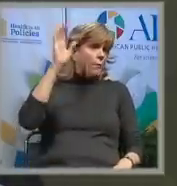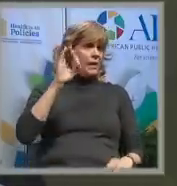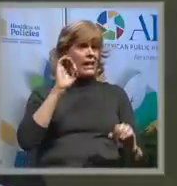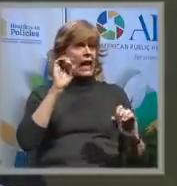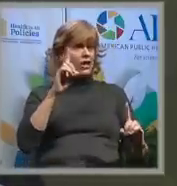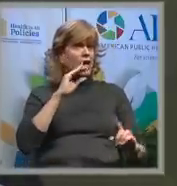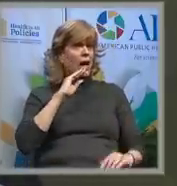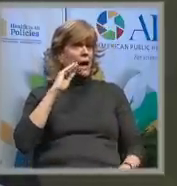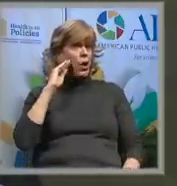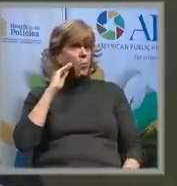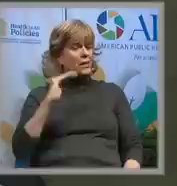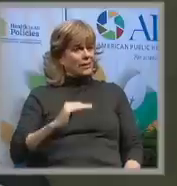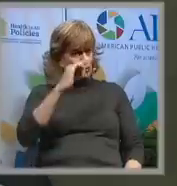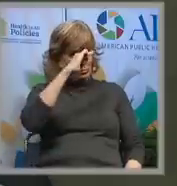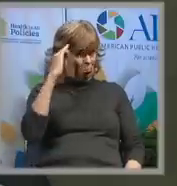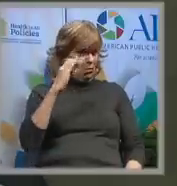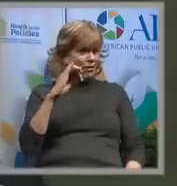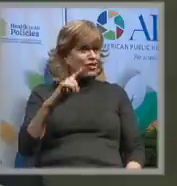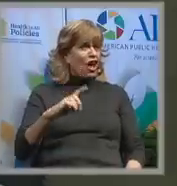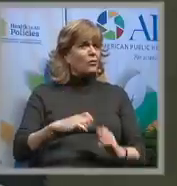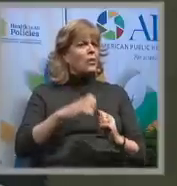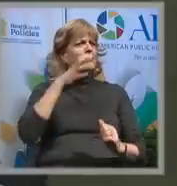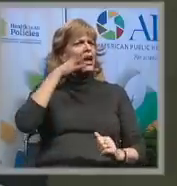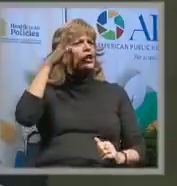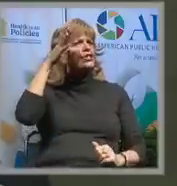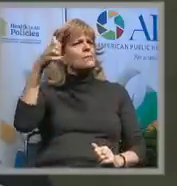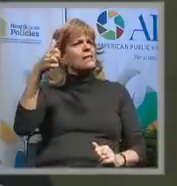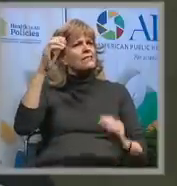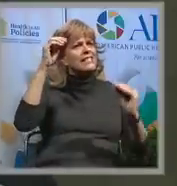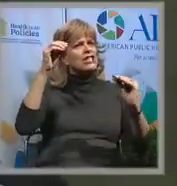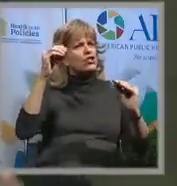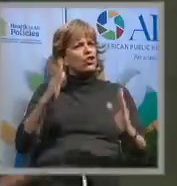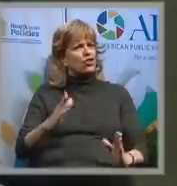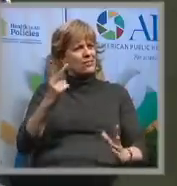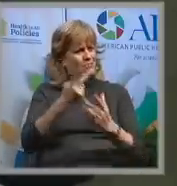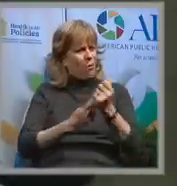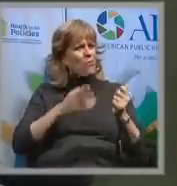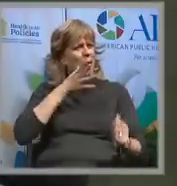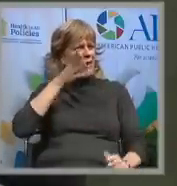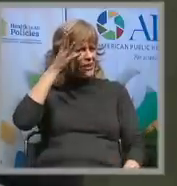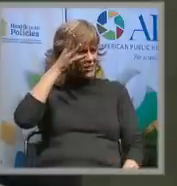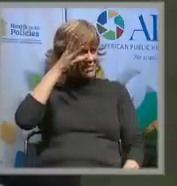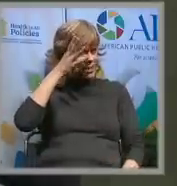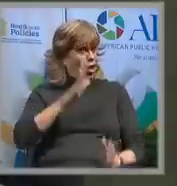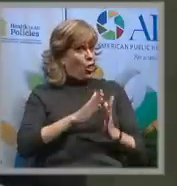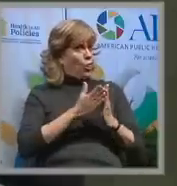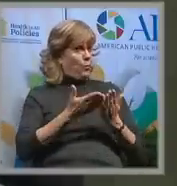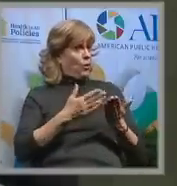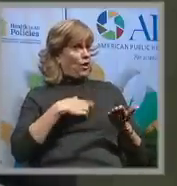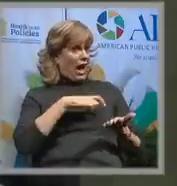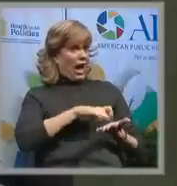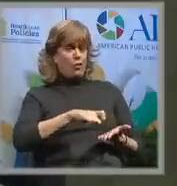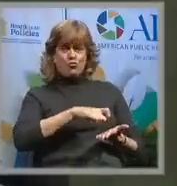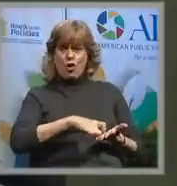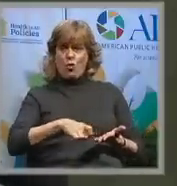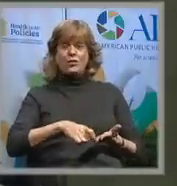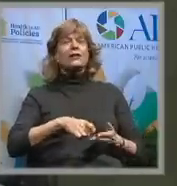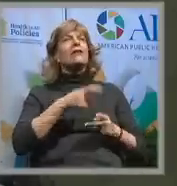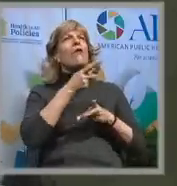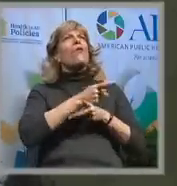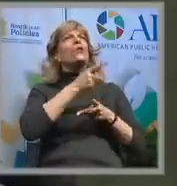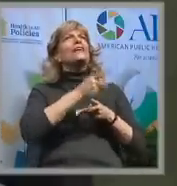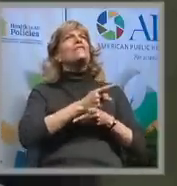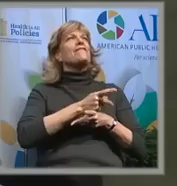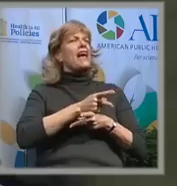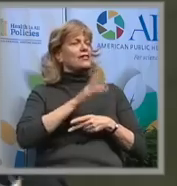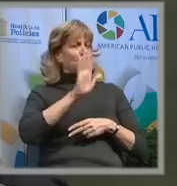Birmingham as a little black child with parents who were teachers. And the book that I wrote on Holding Fast to Dreams that I'm